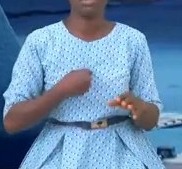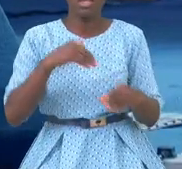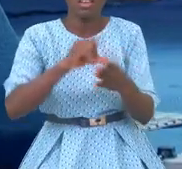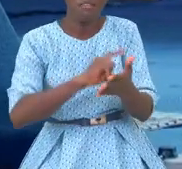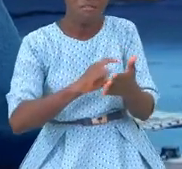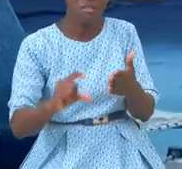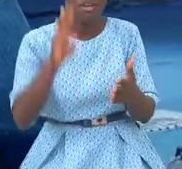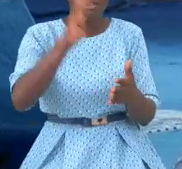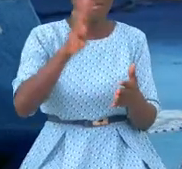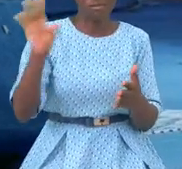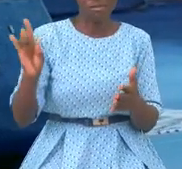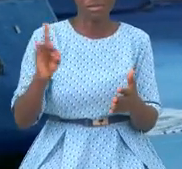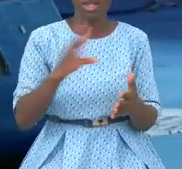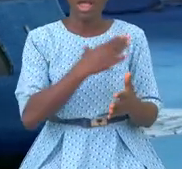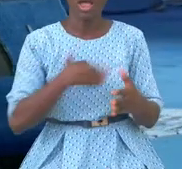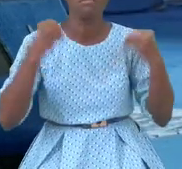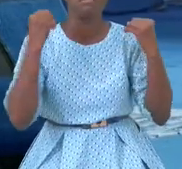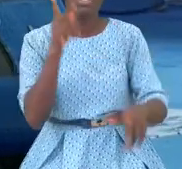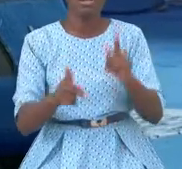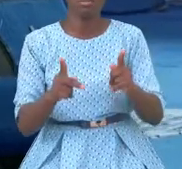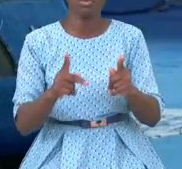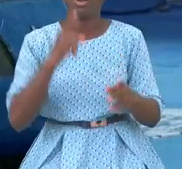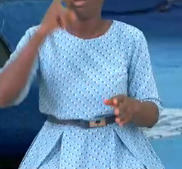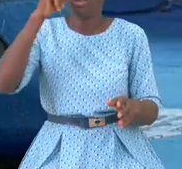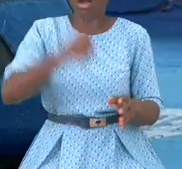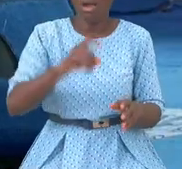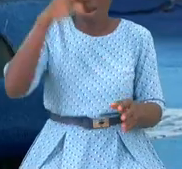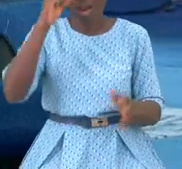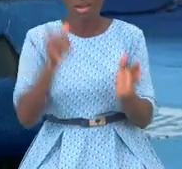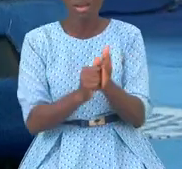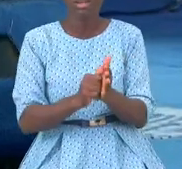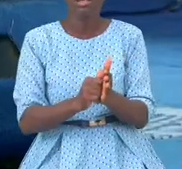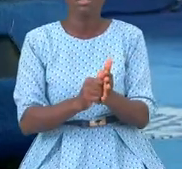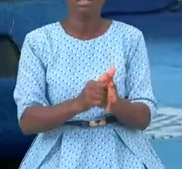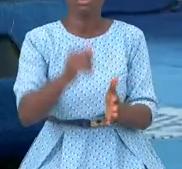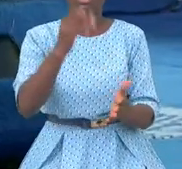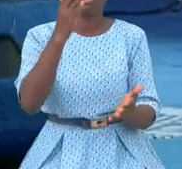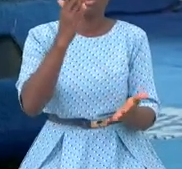him that he should hold his peace. Keep quiet, they